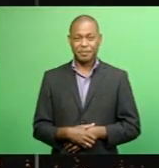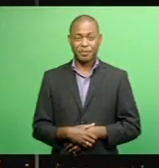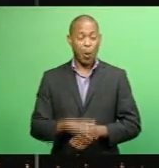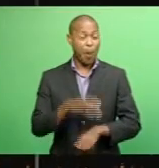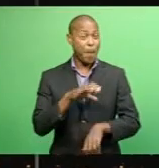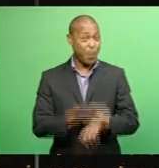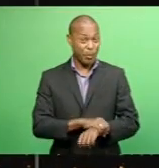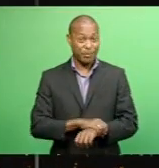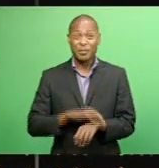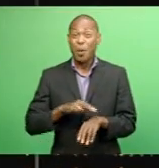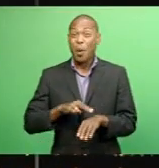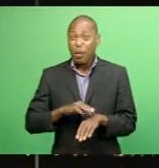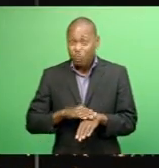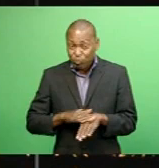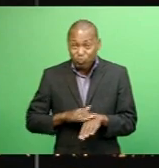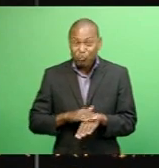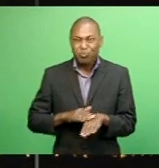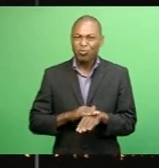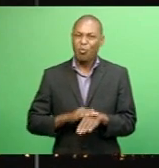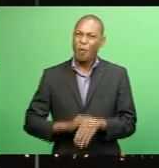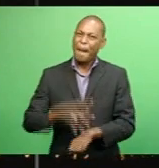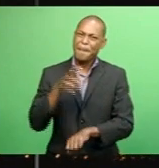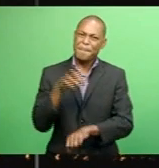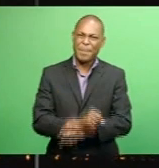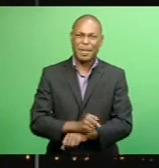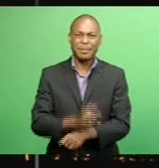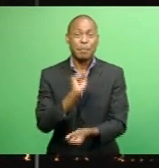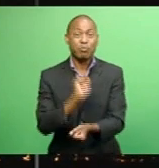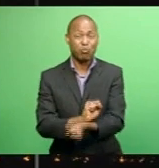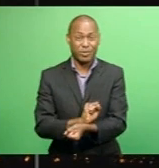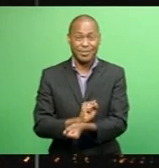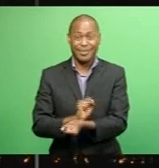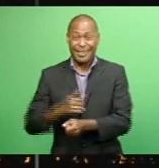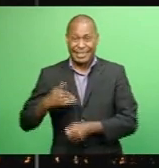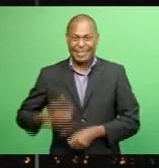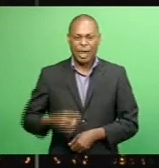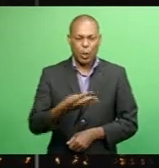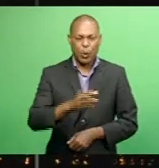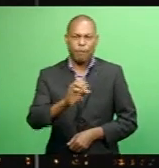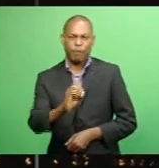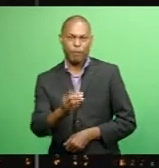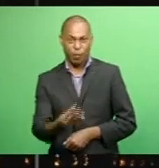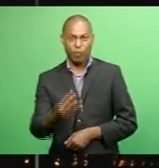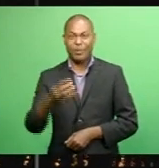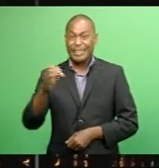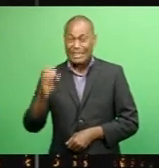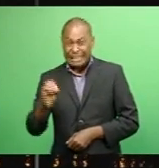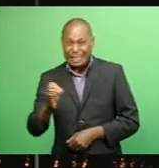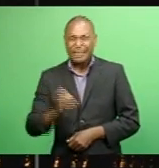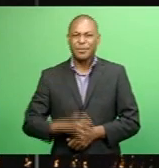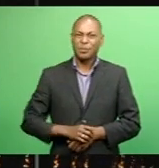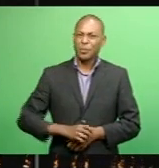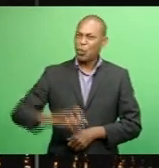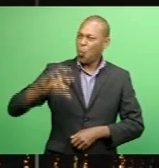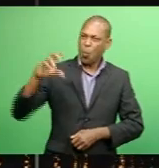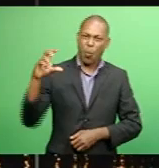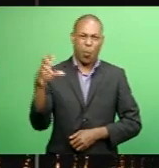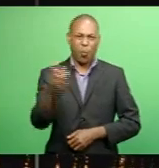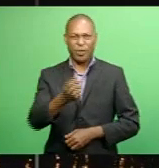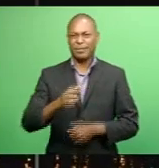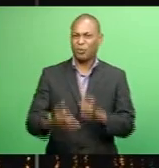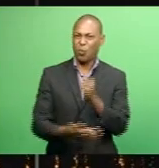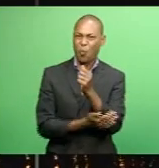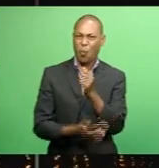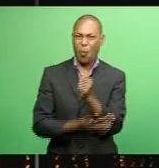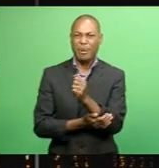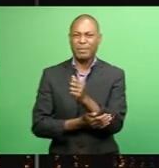Police Blue thrashed the Warden side 34-0 to claim the trophy at the third leg of the Fiji Rugby Union Super